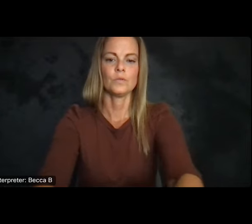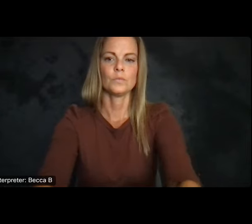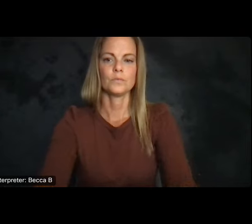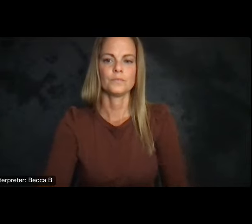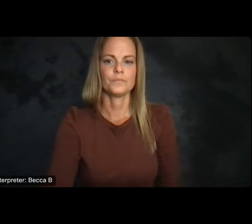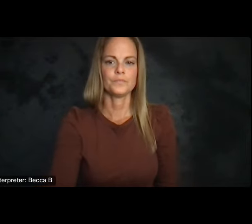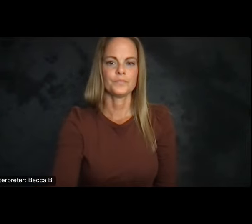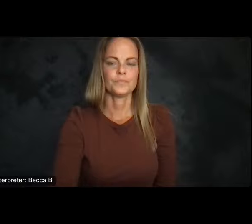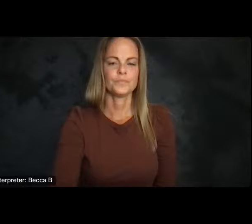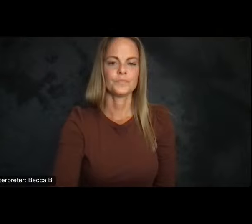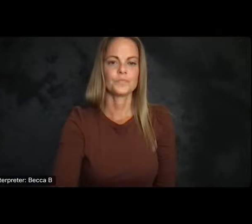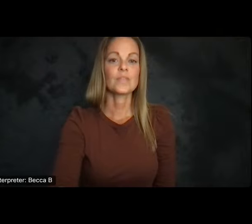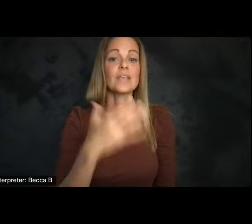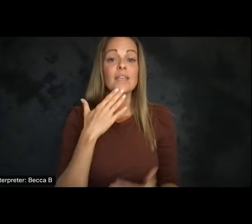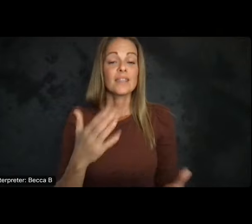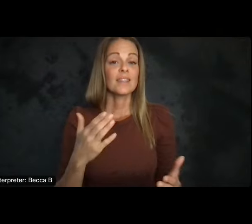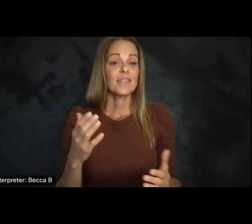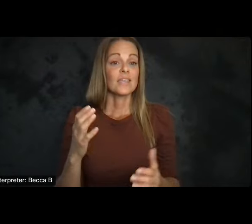Thank you, Mr. Chairman.